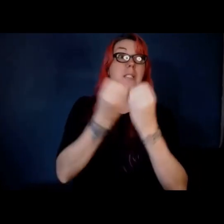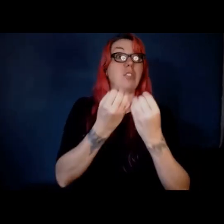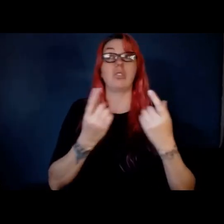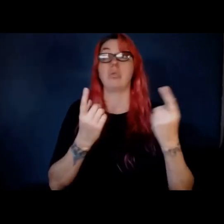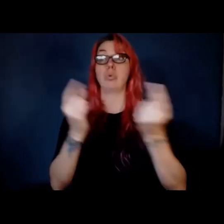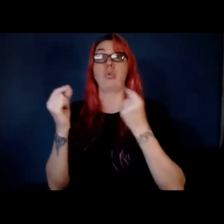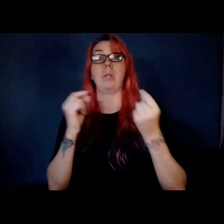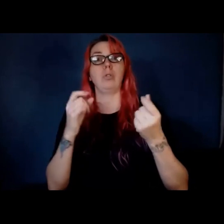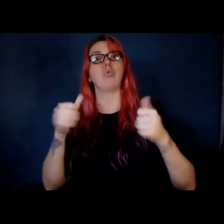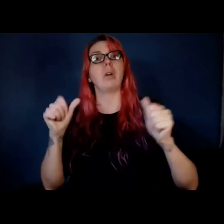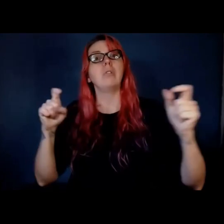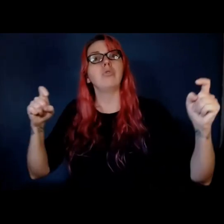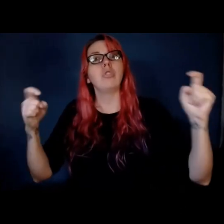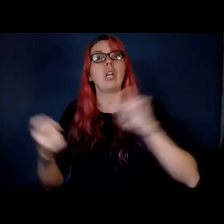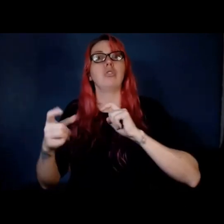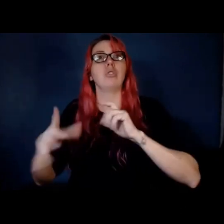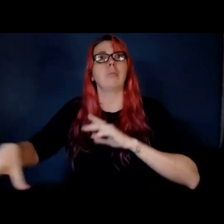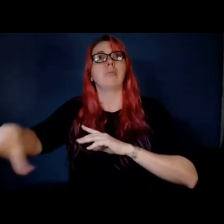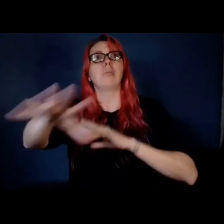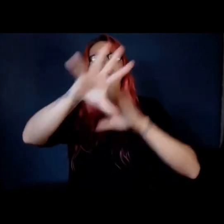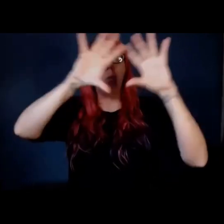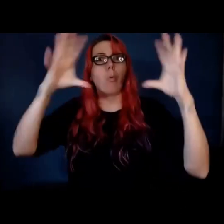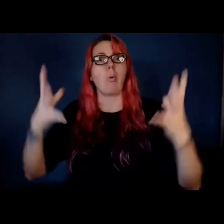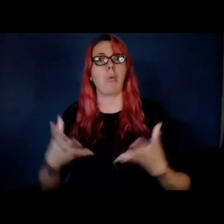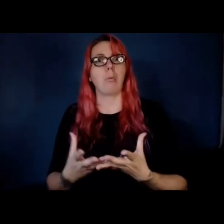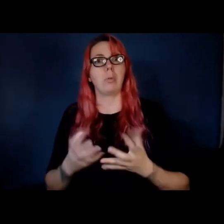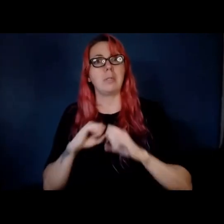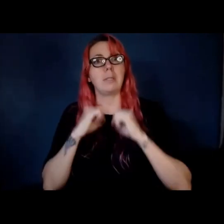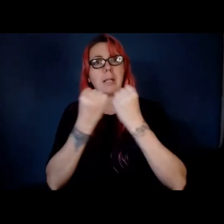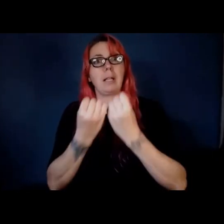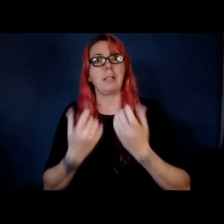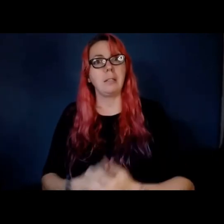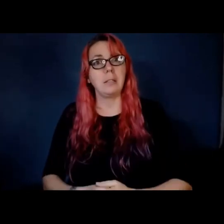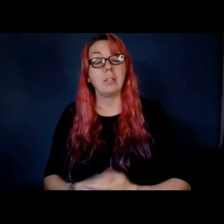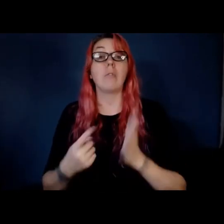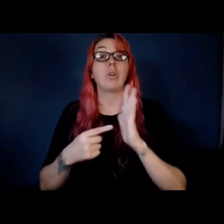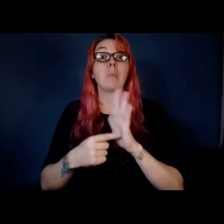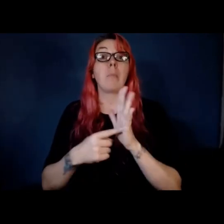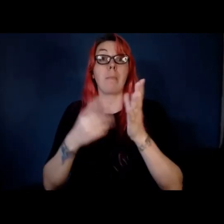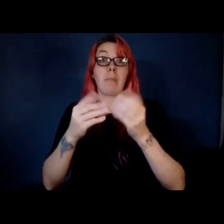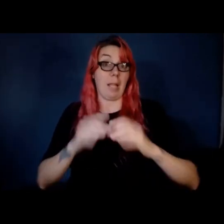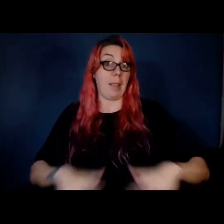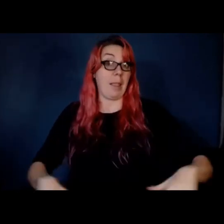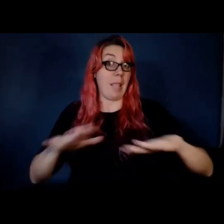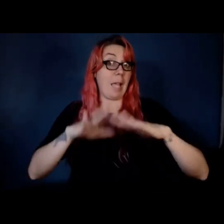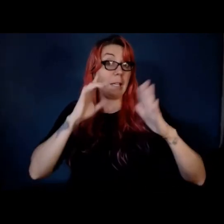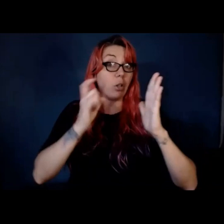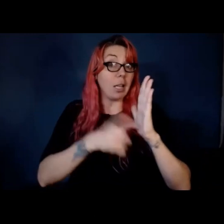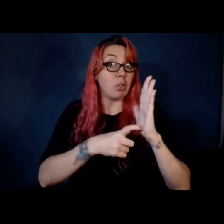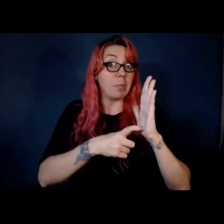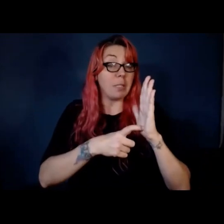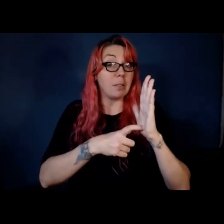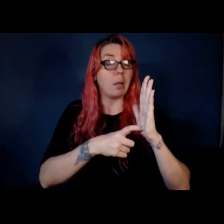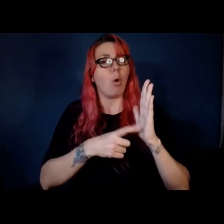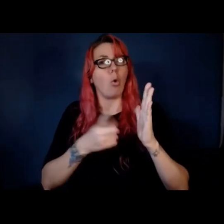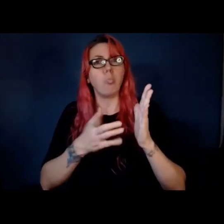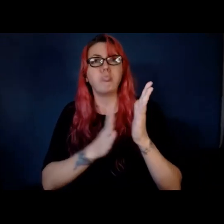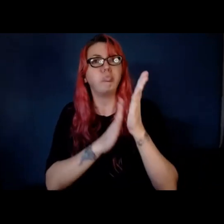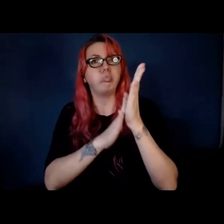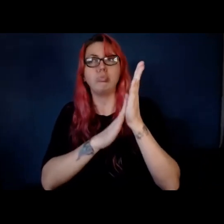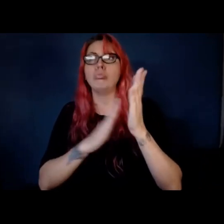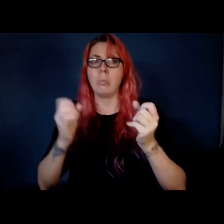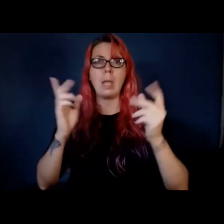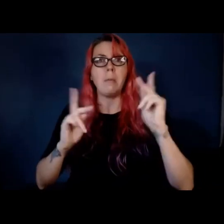movement, because the thing that some of my indigenous friends always say is, oh yeah, great that you're doing land acknowledgements. And don't get me wrong, I think people feel that there is a place for